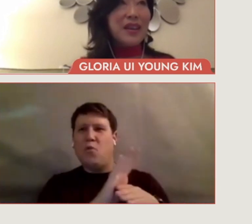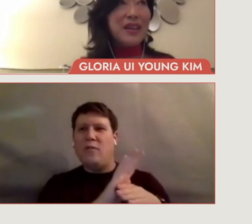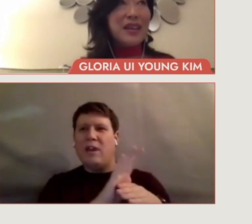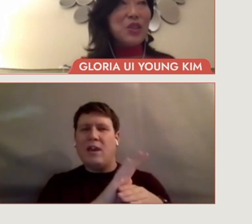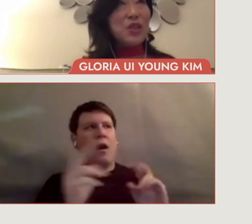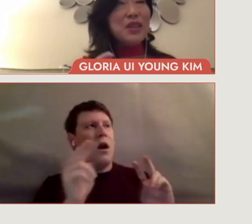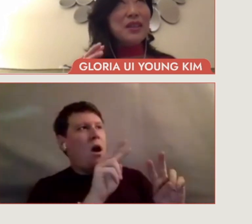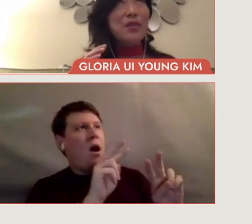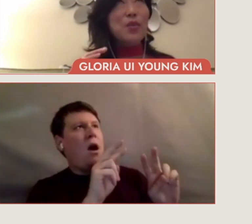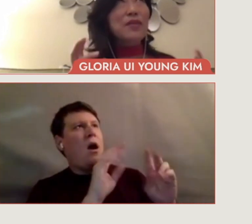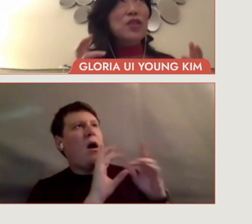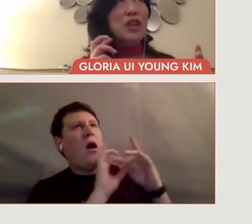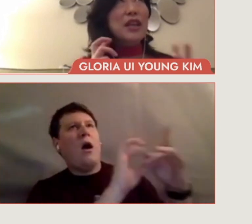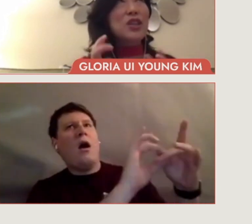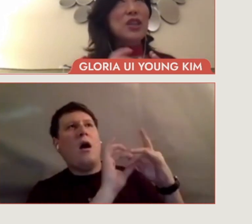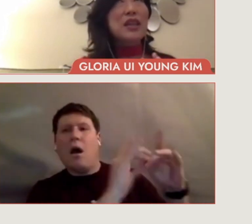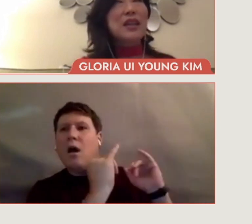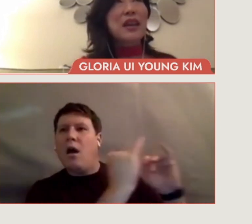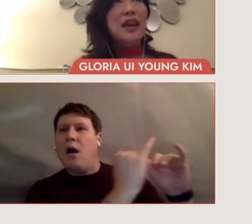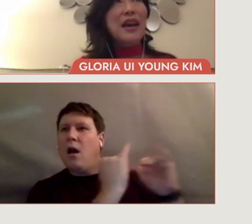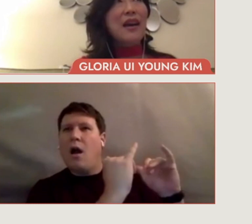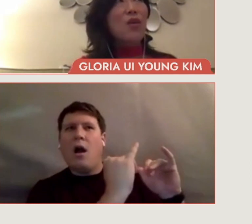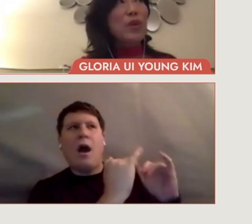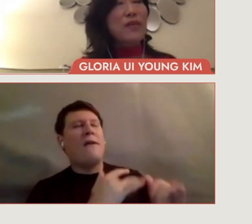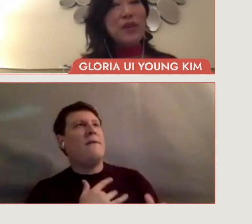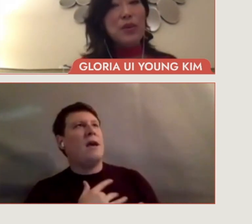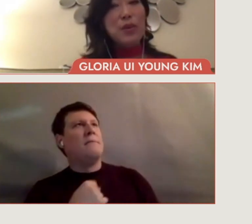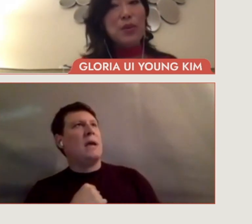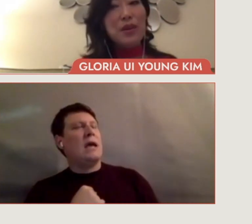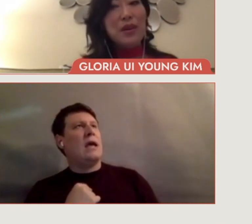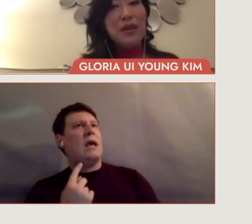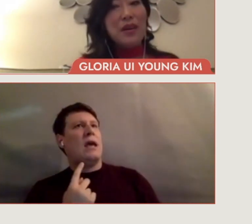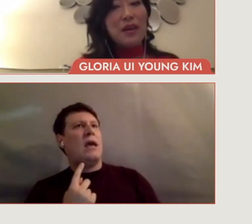like, it's just a way of changing how we view